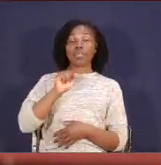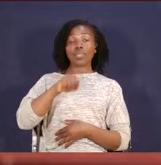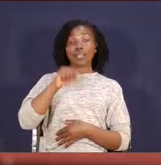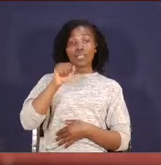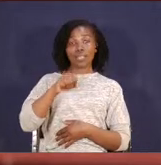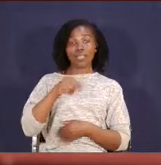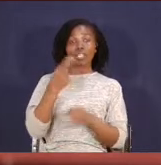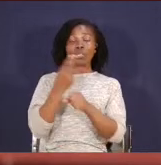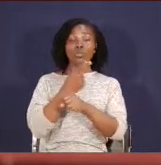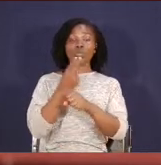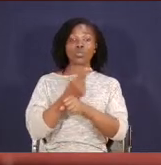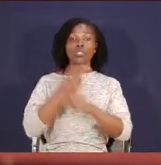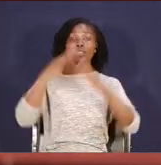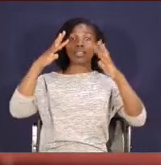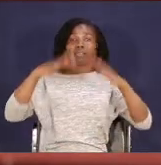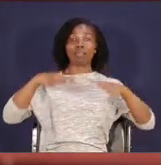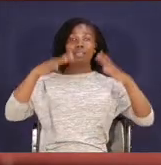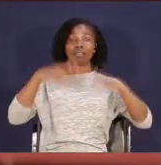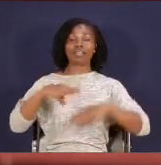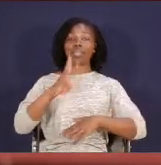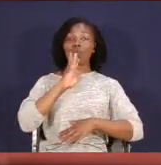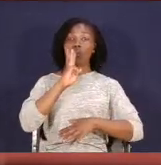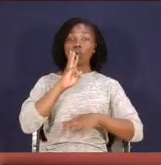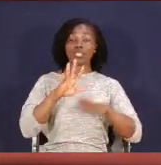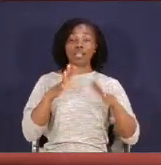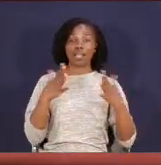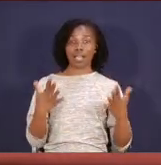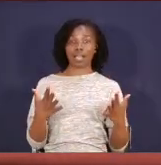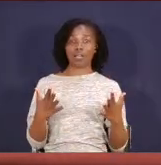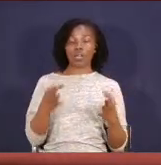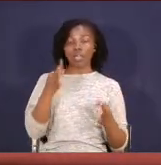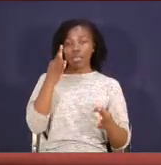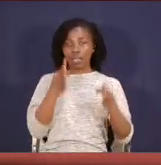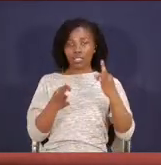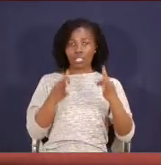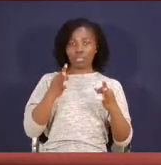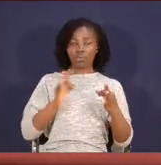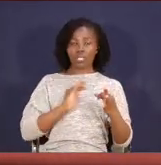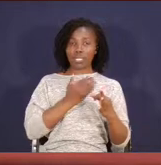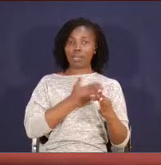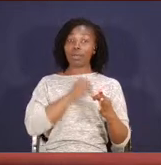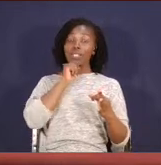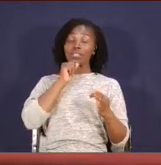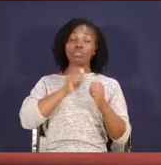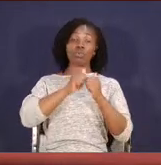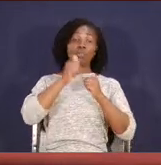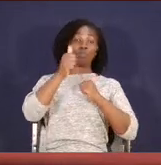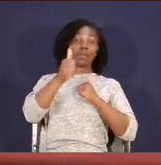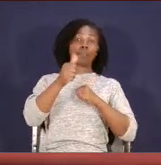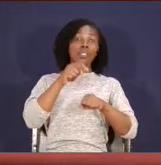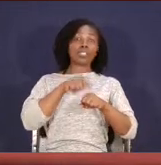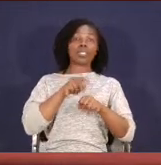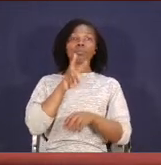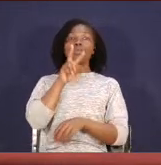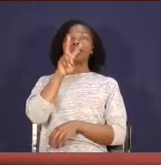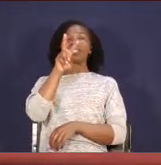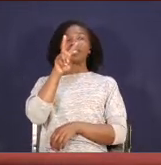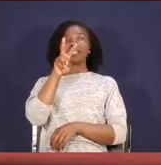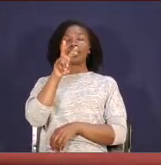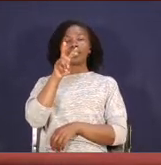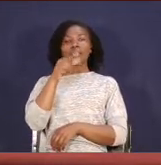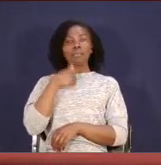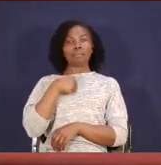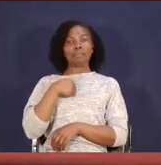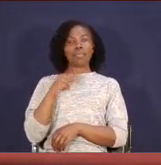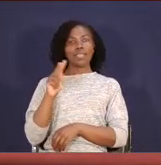What did you do with it? And so our judgment is not far. Looking out there, it speaks to me as a